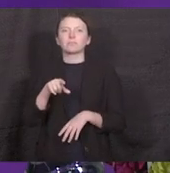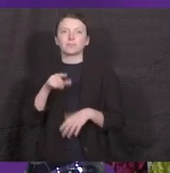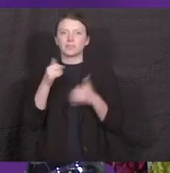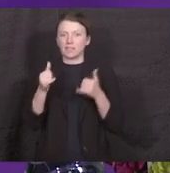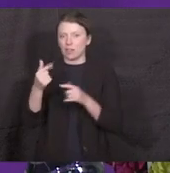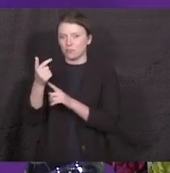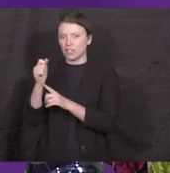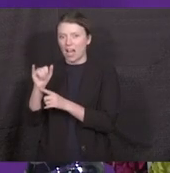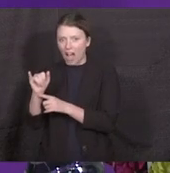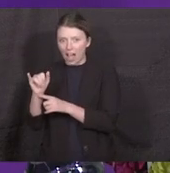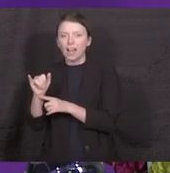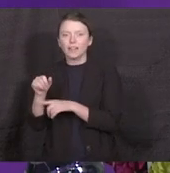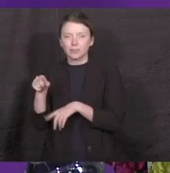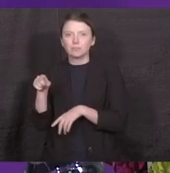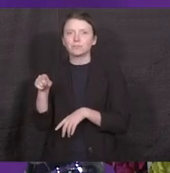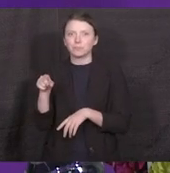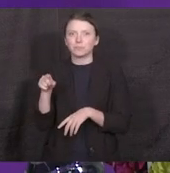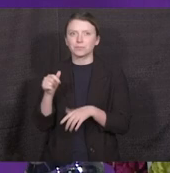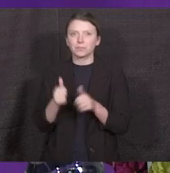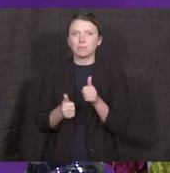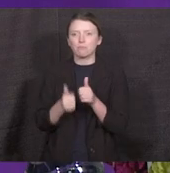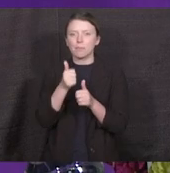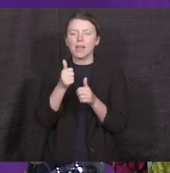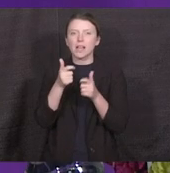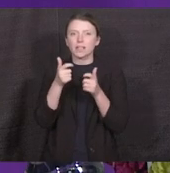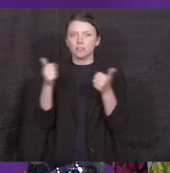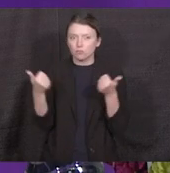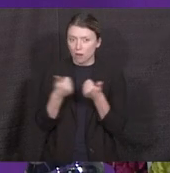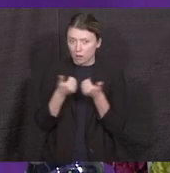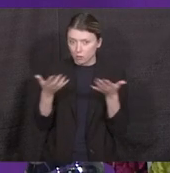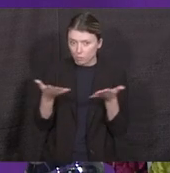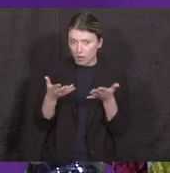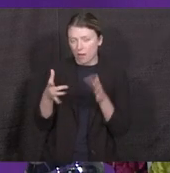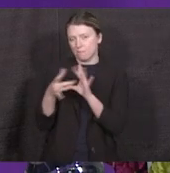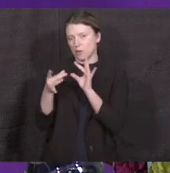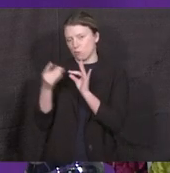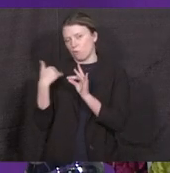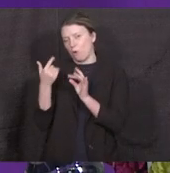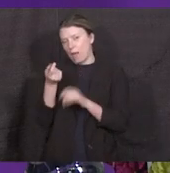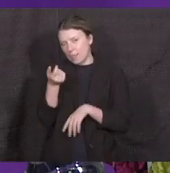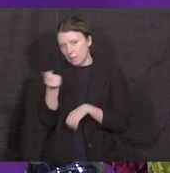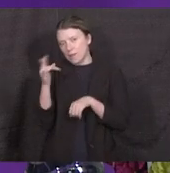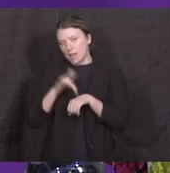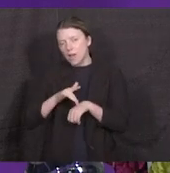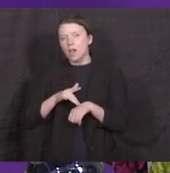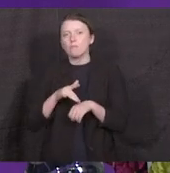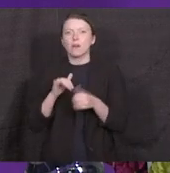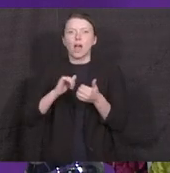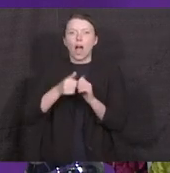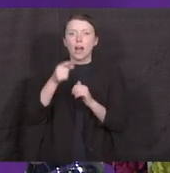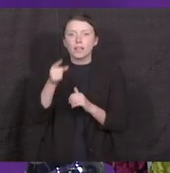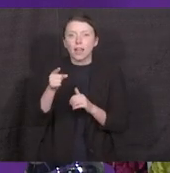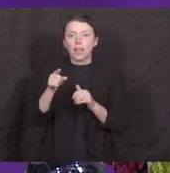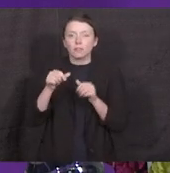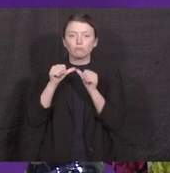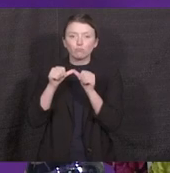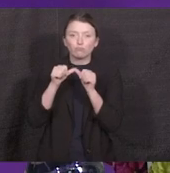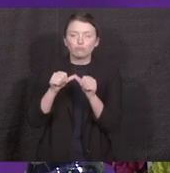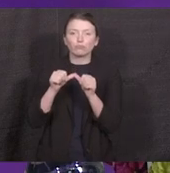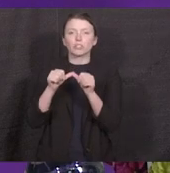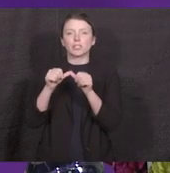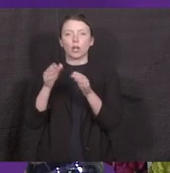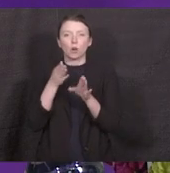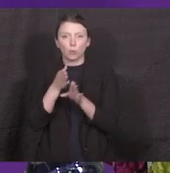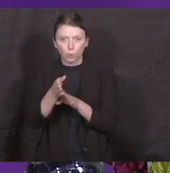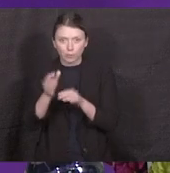now GEI, is I think the biggest challenge is kind of what I mentioned before. How do they sustain a long-lasting career? A lot of